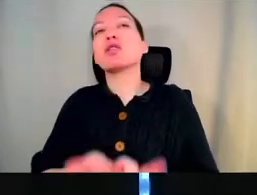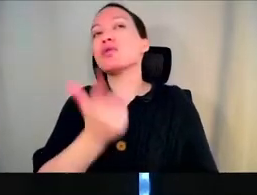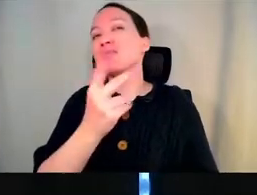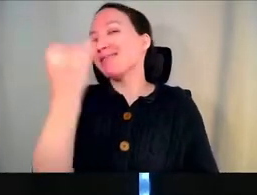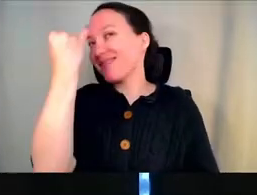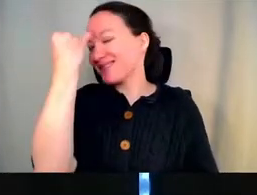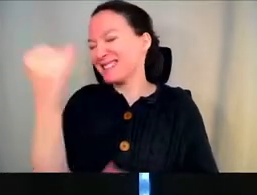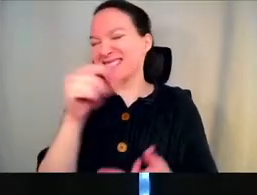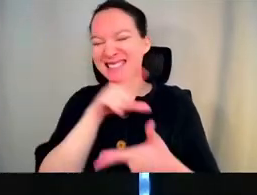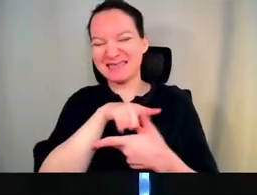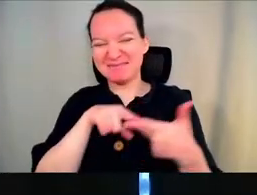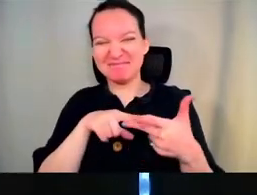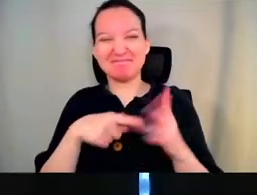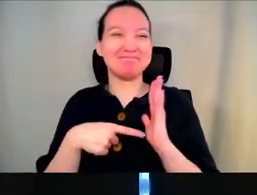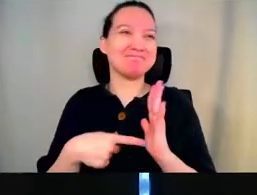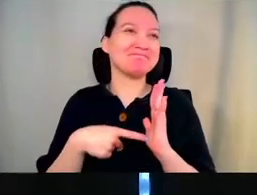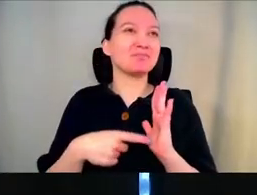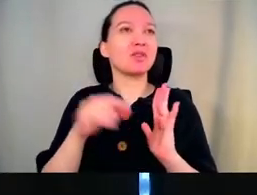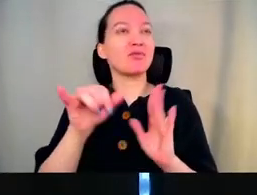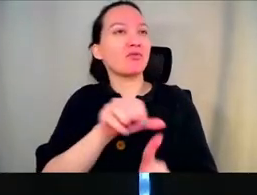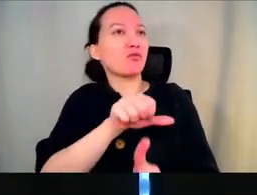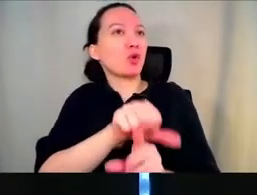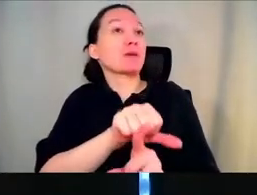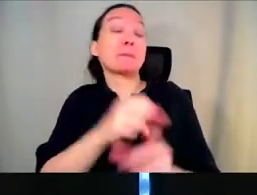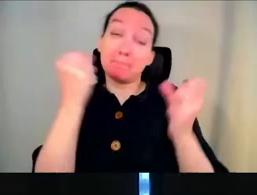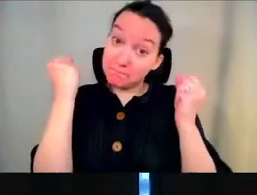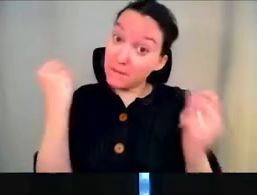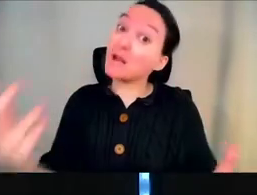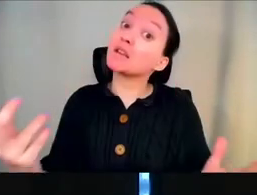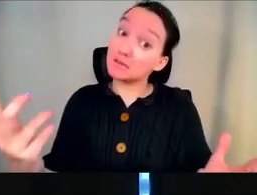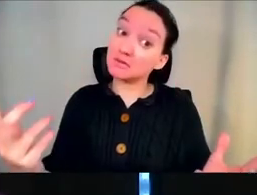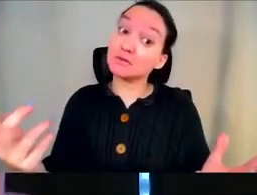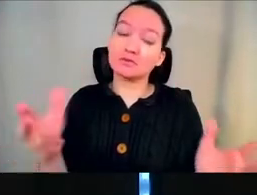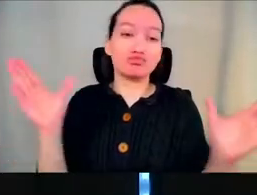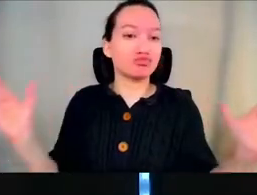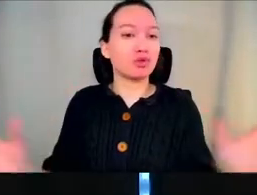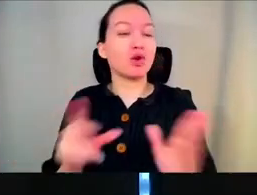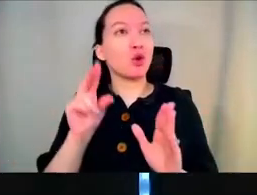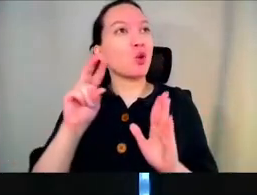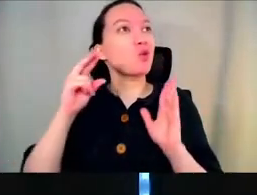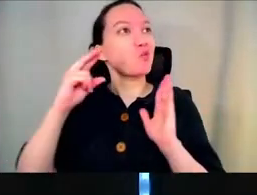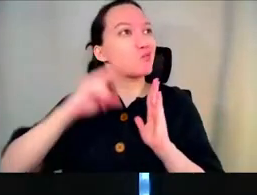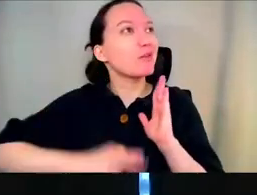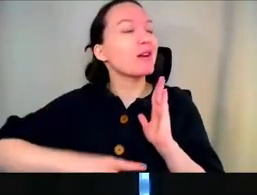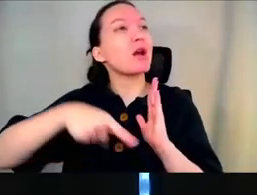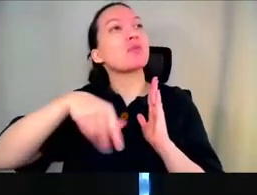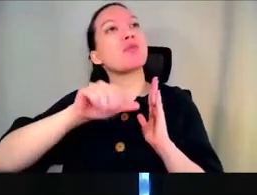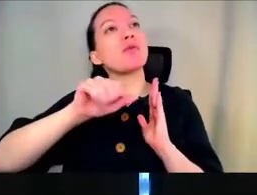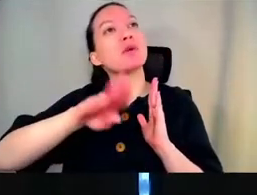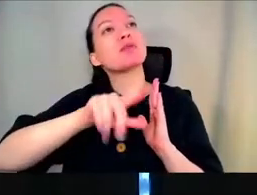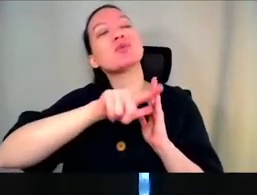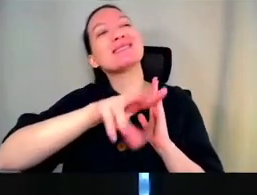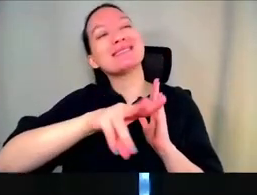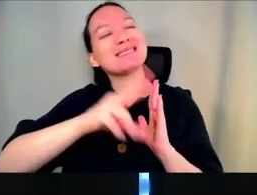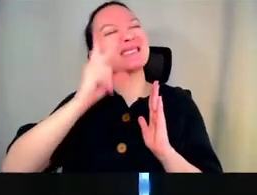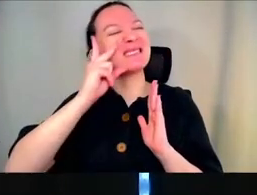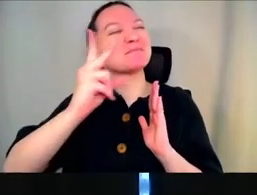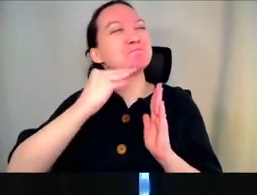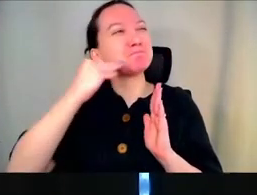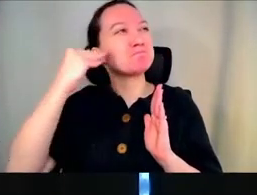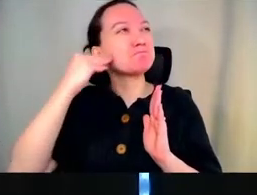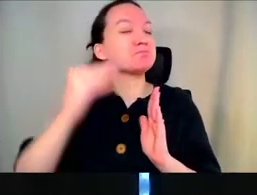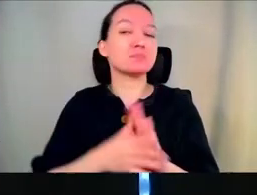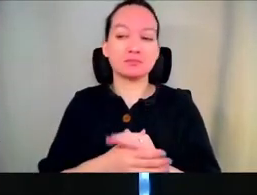three what I'm just calling indicators of foolishness. There's lots. And I would encourage you, go read Proverbs 26 when you go home. We're going to look at a few verses out of